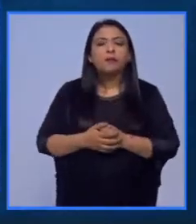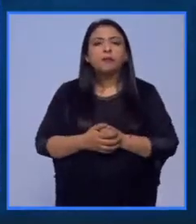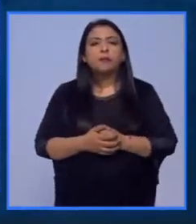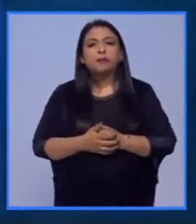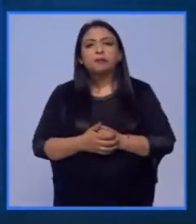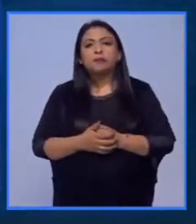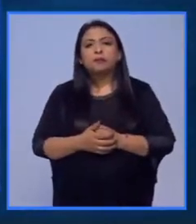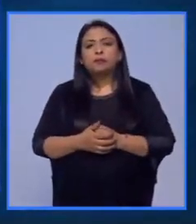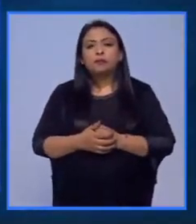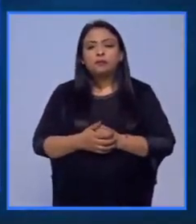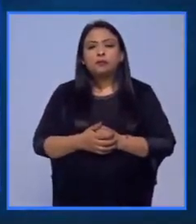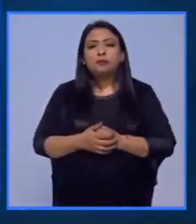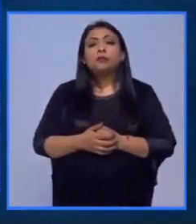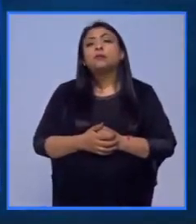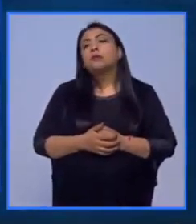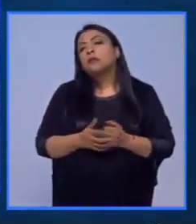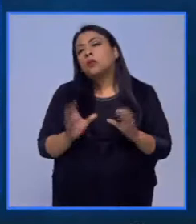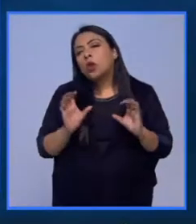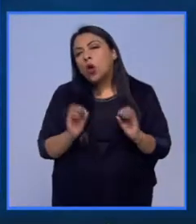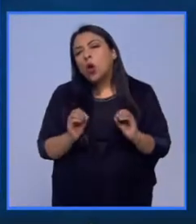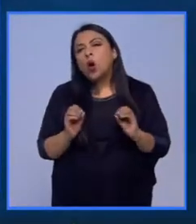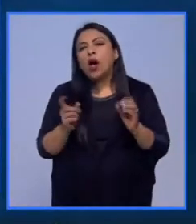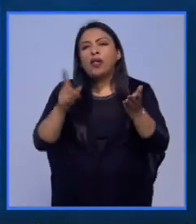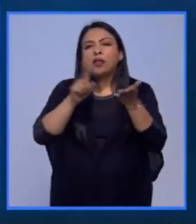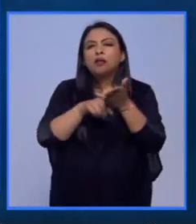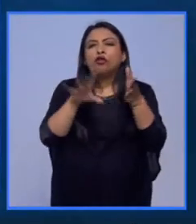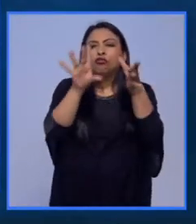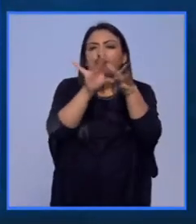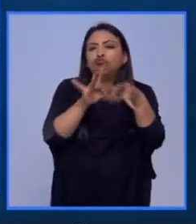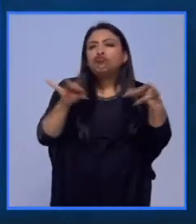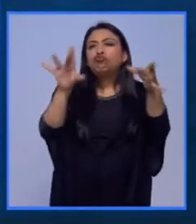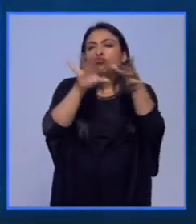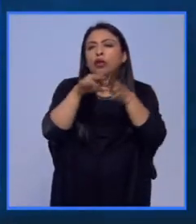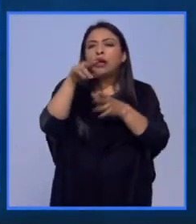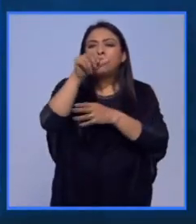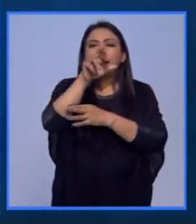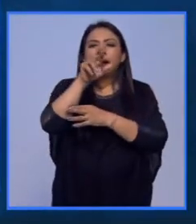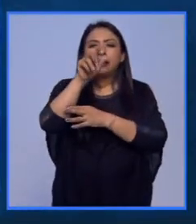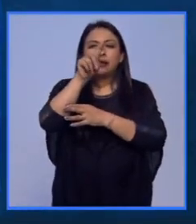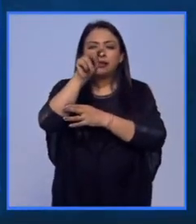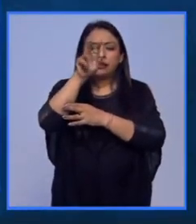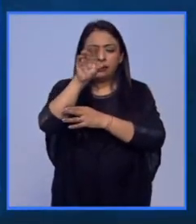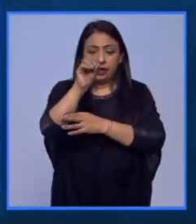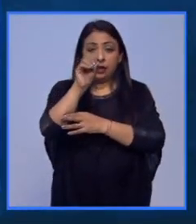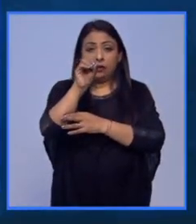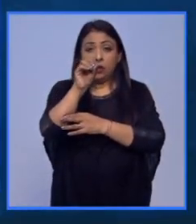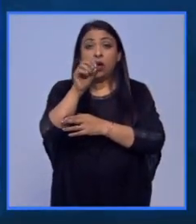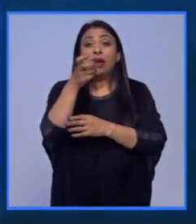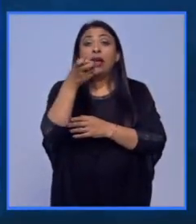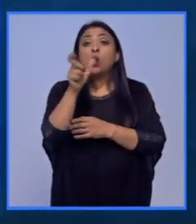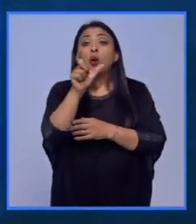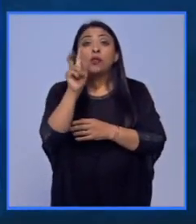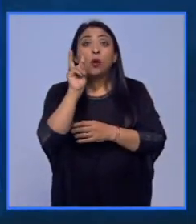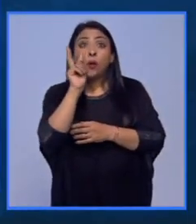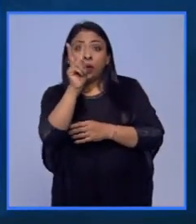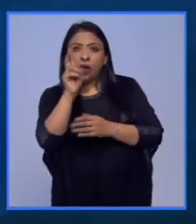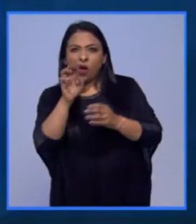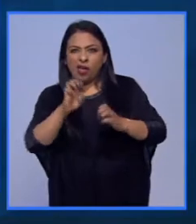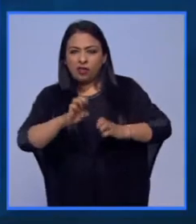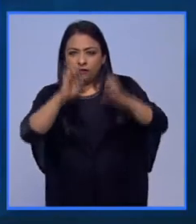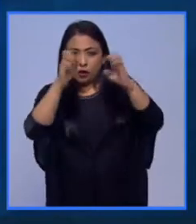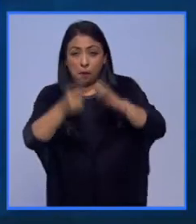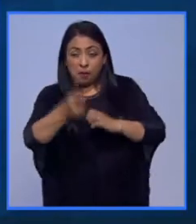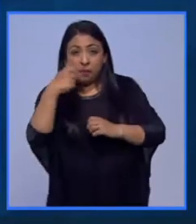dramatic effect, perhaps, and also as a storyline, so that you, when you first see the building, you'll